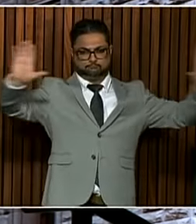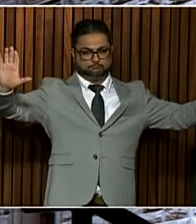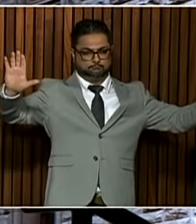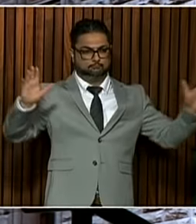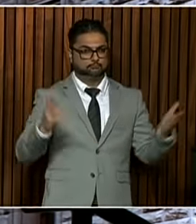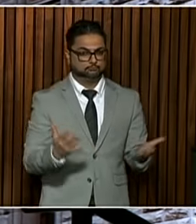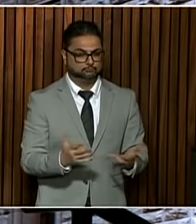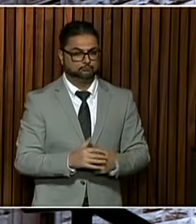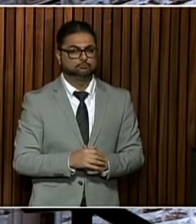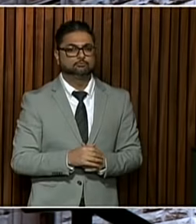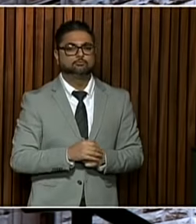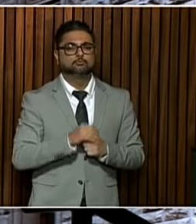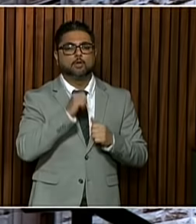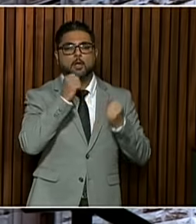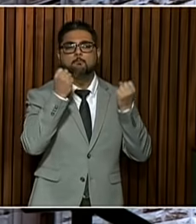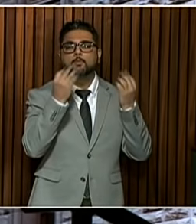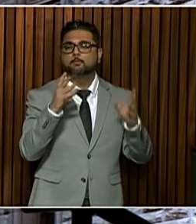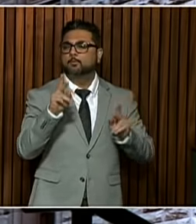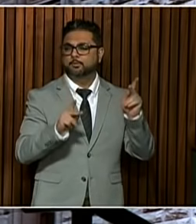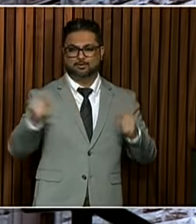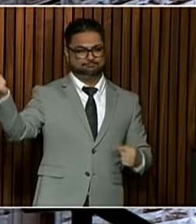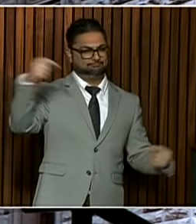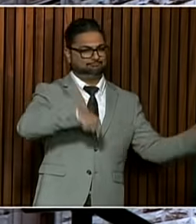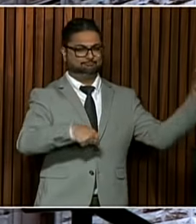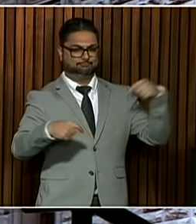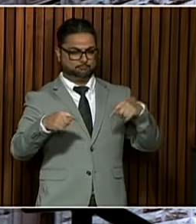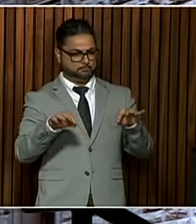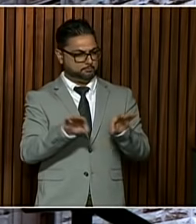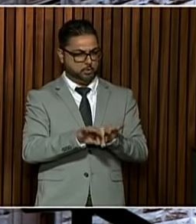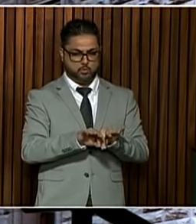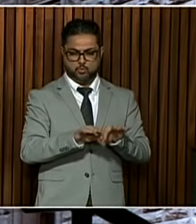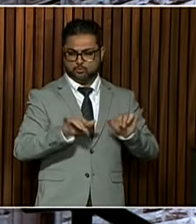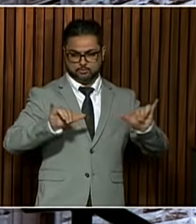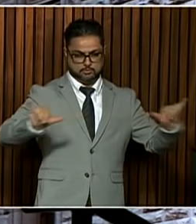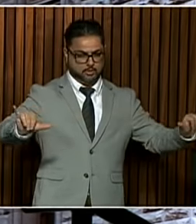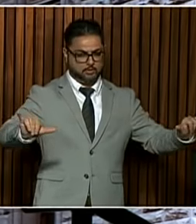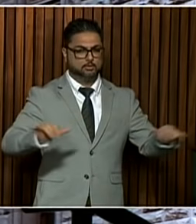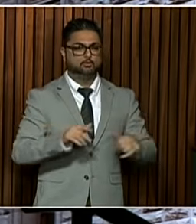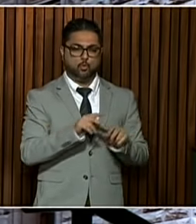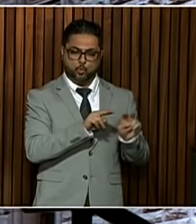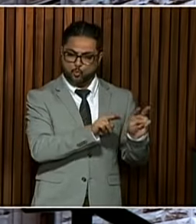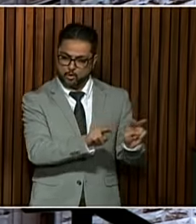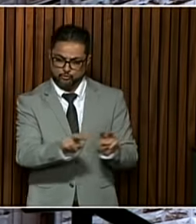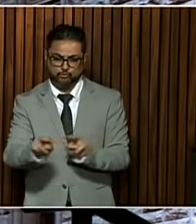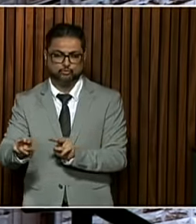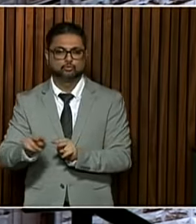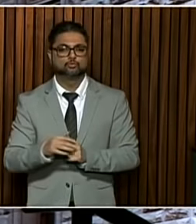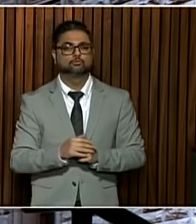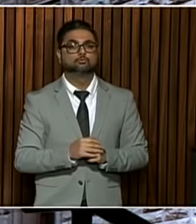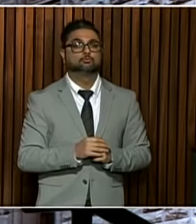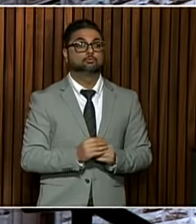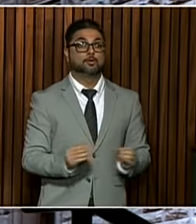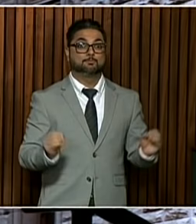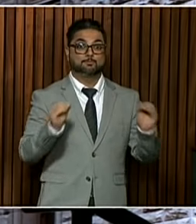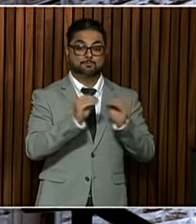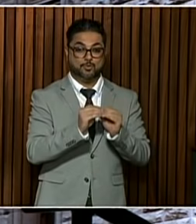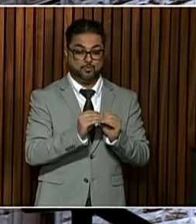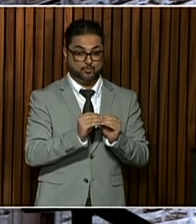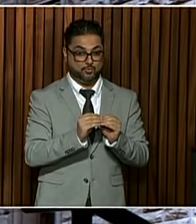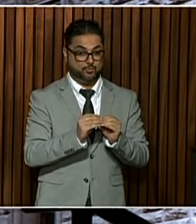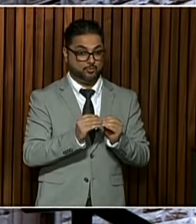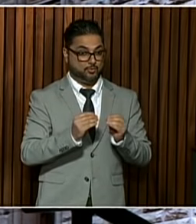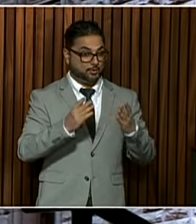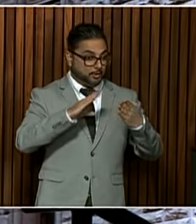number, fortunately, but we have to monitor that as we're getting more and more so-called case communities